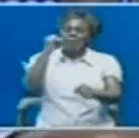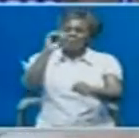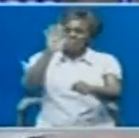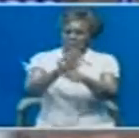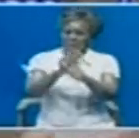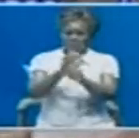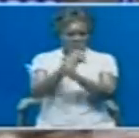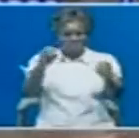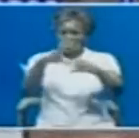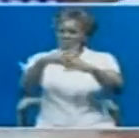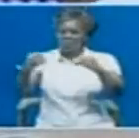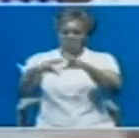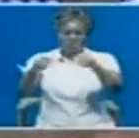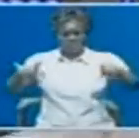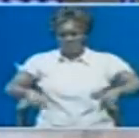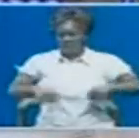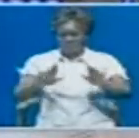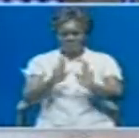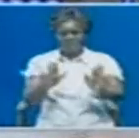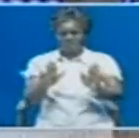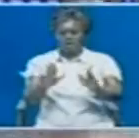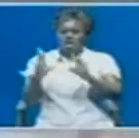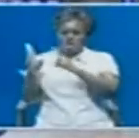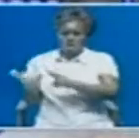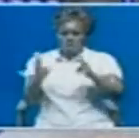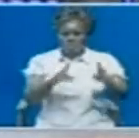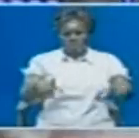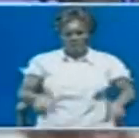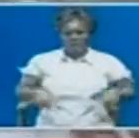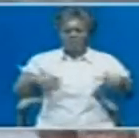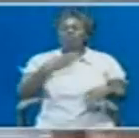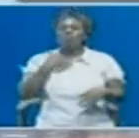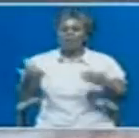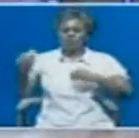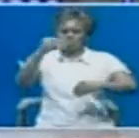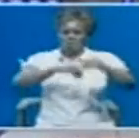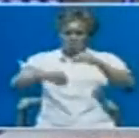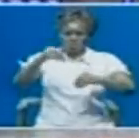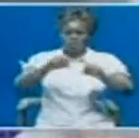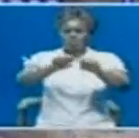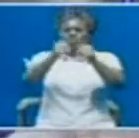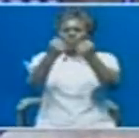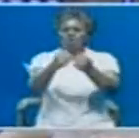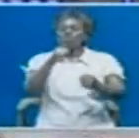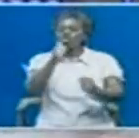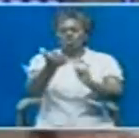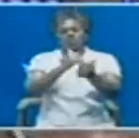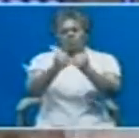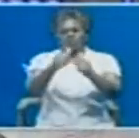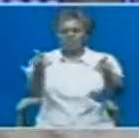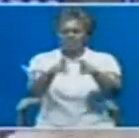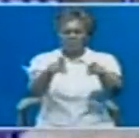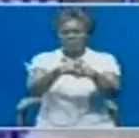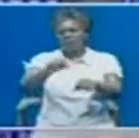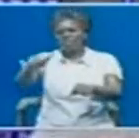want to live a normal life like any other person. And I like to contribute to this society, not only in sports, but also